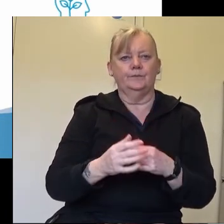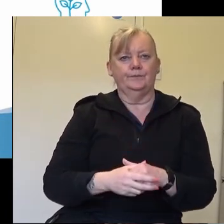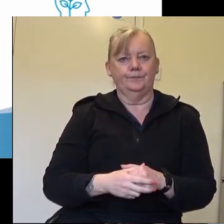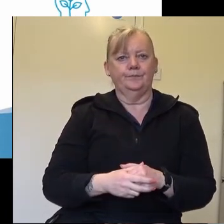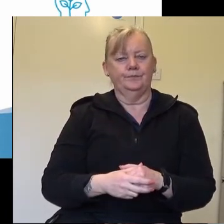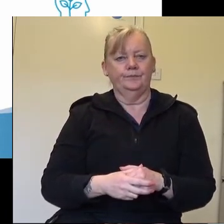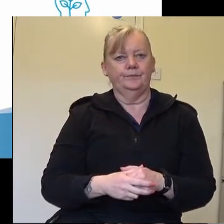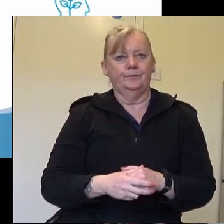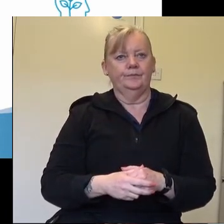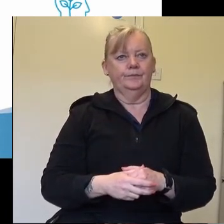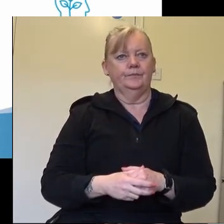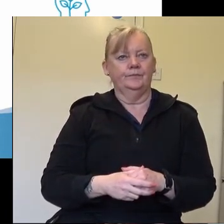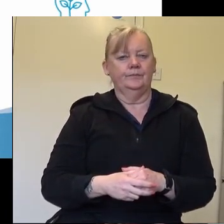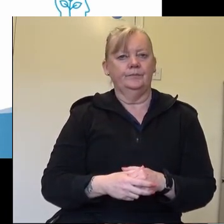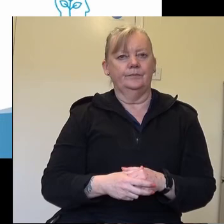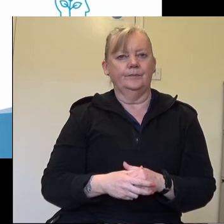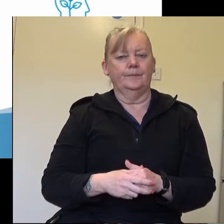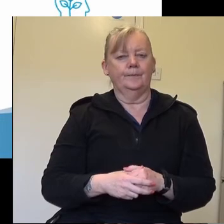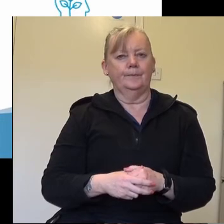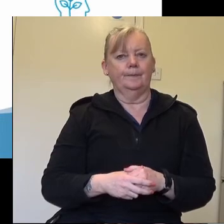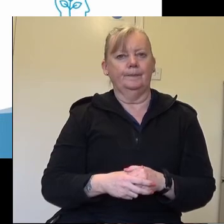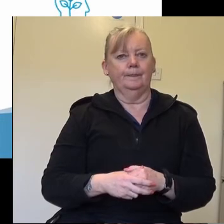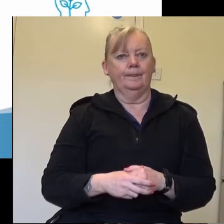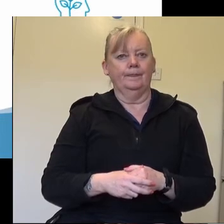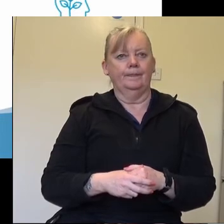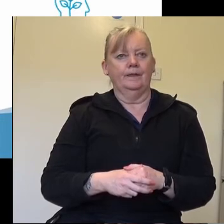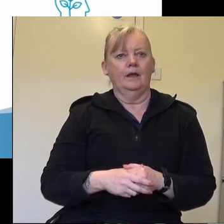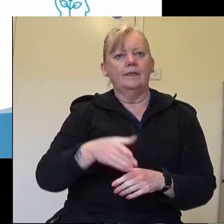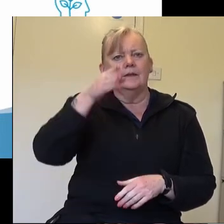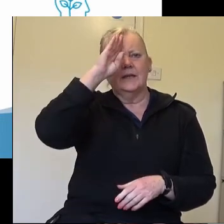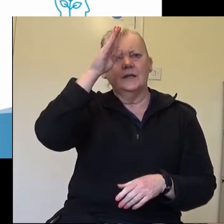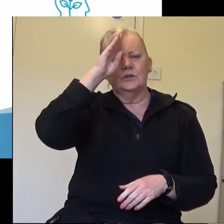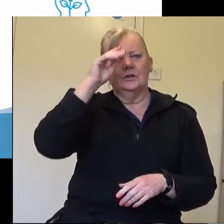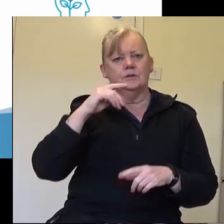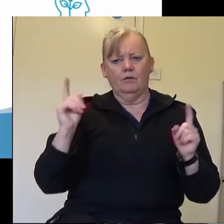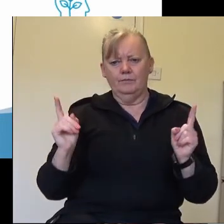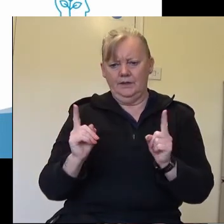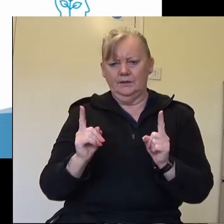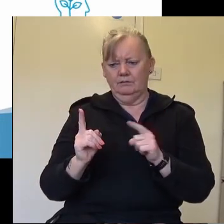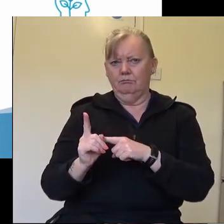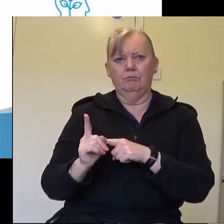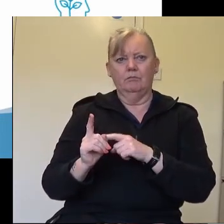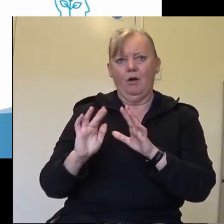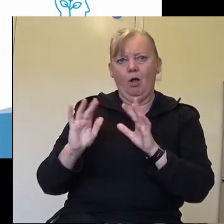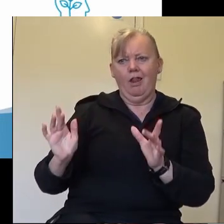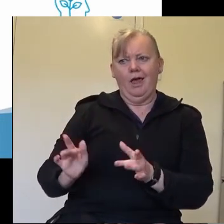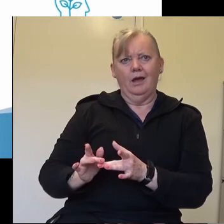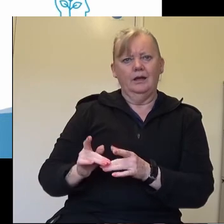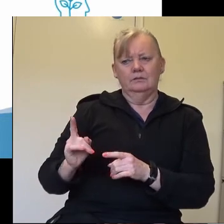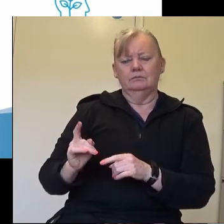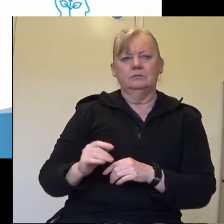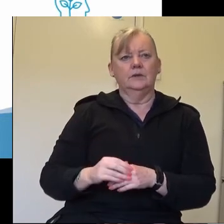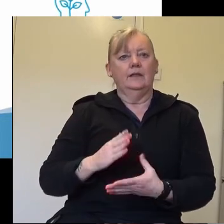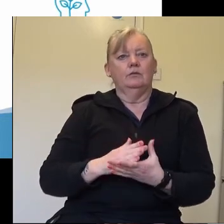gaming? Those are private information as well, okay? The dangers of meeting someone who